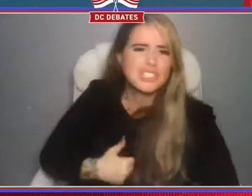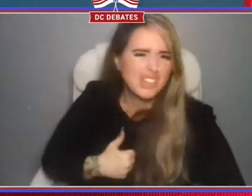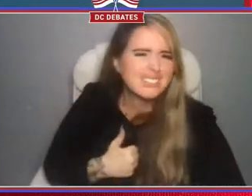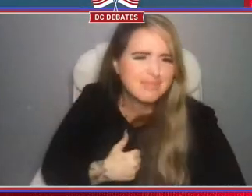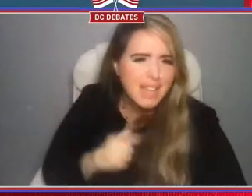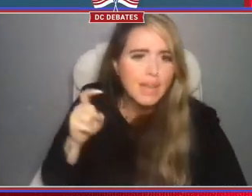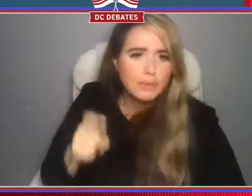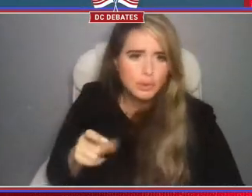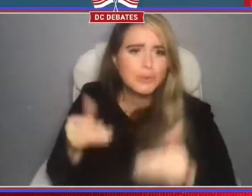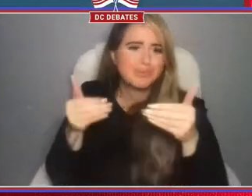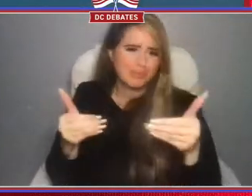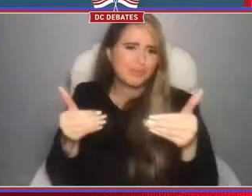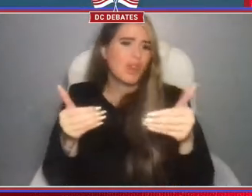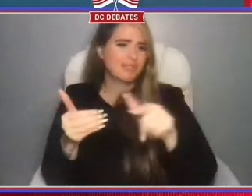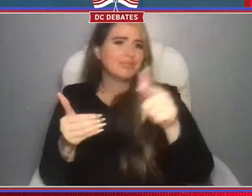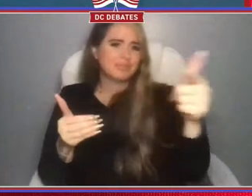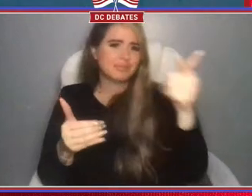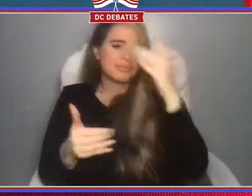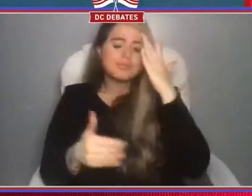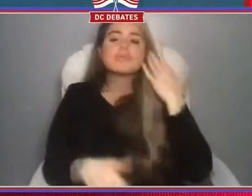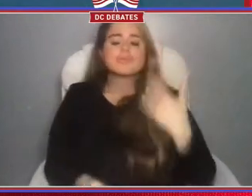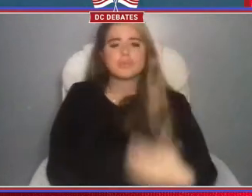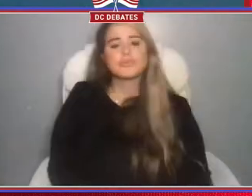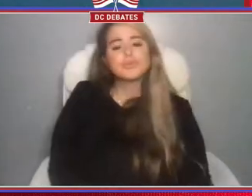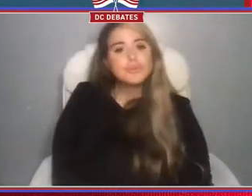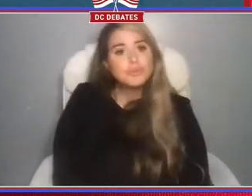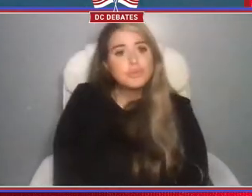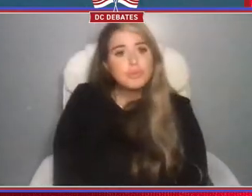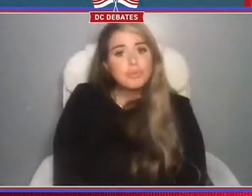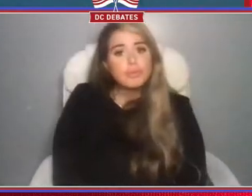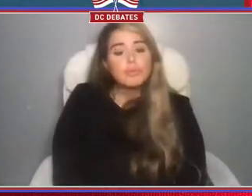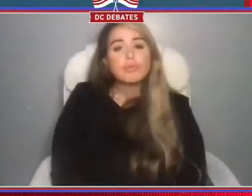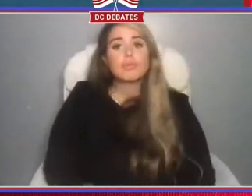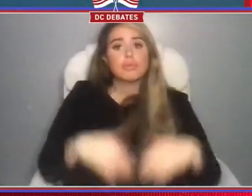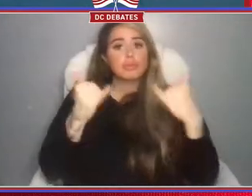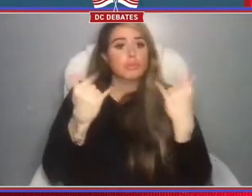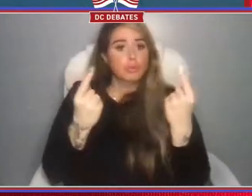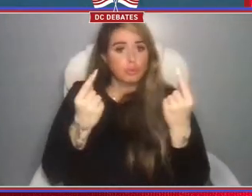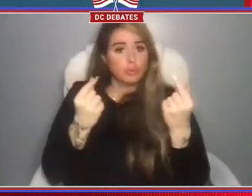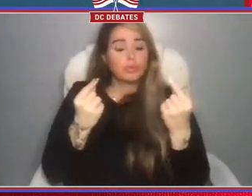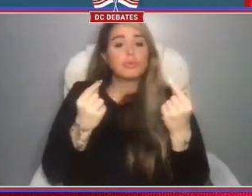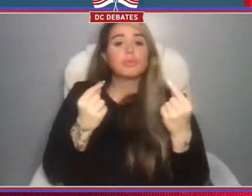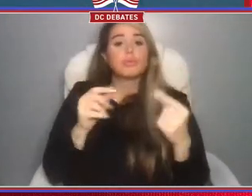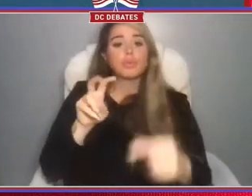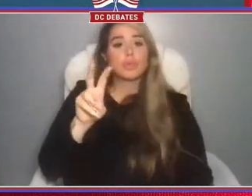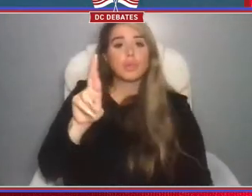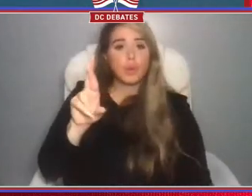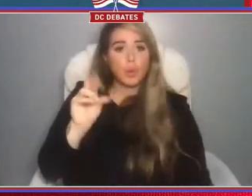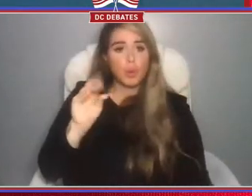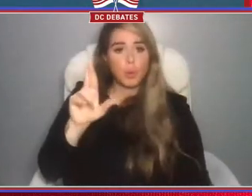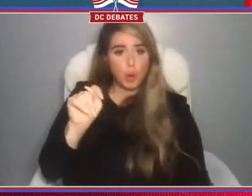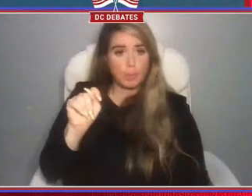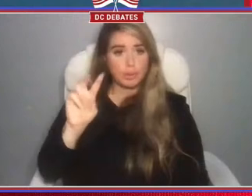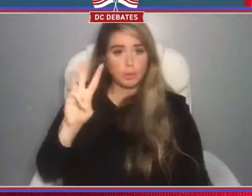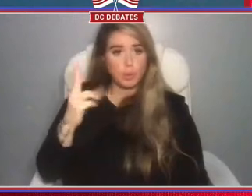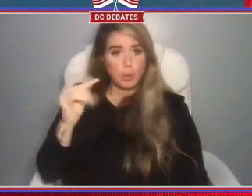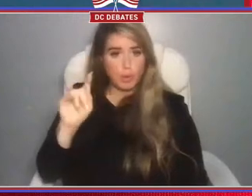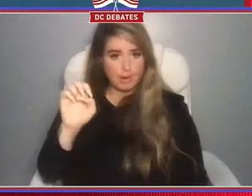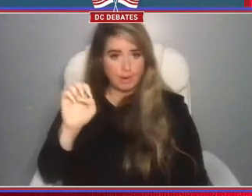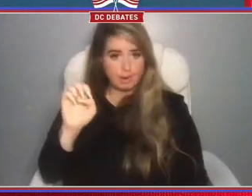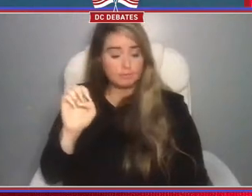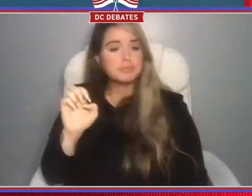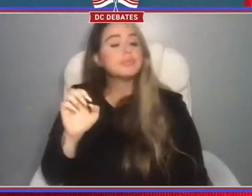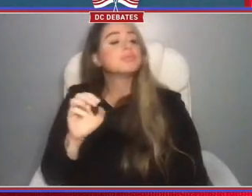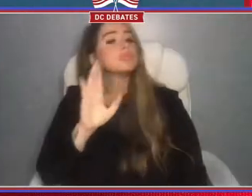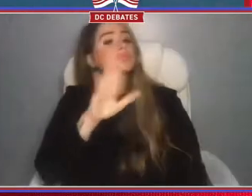I'm gonna have to move on. I'm going to now actually transition to Robert White. As coronavirus cases were